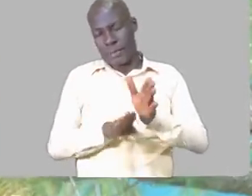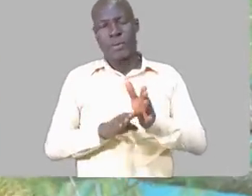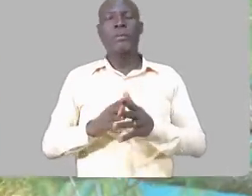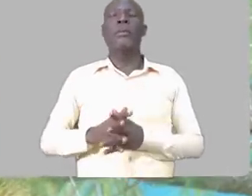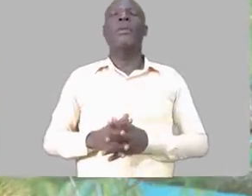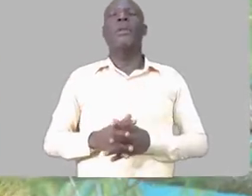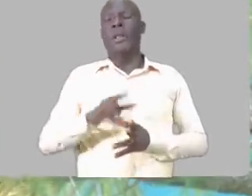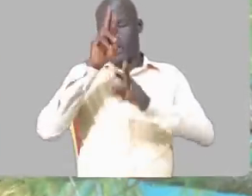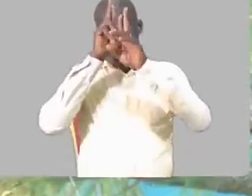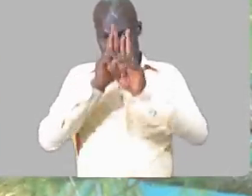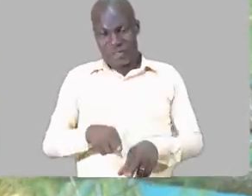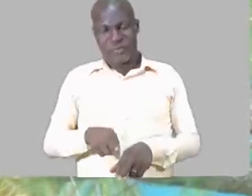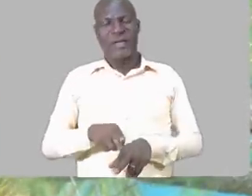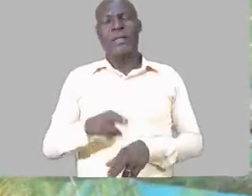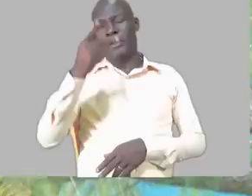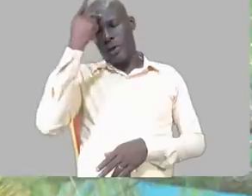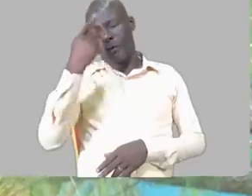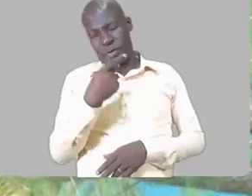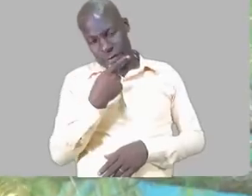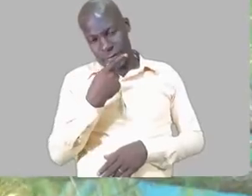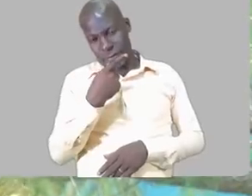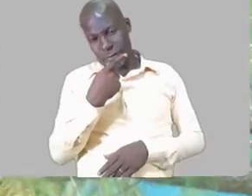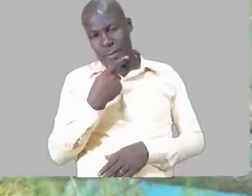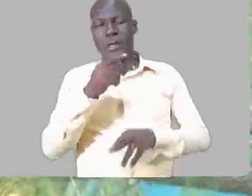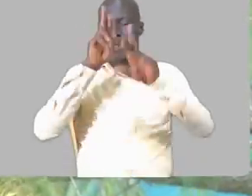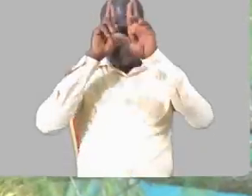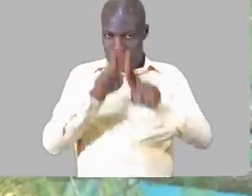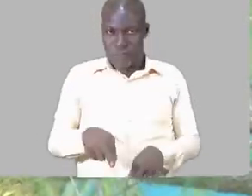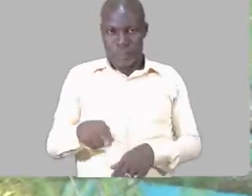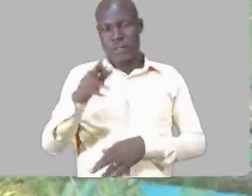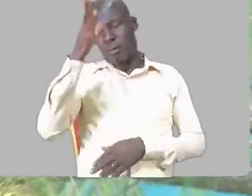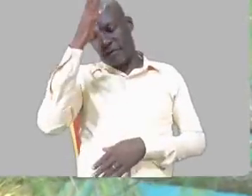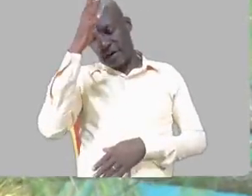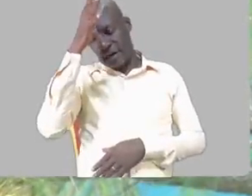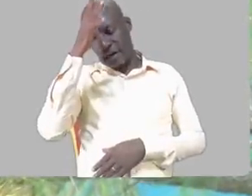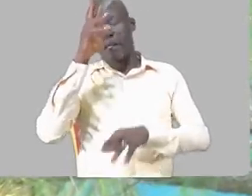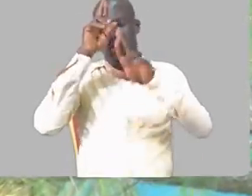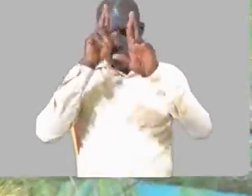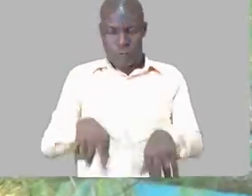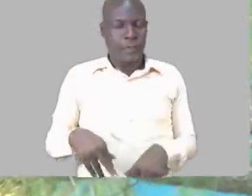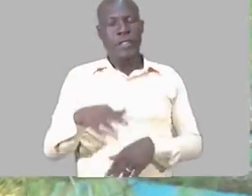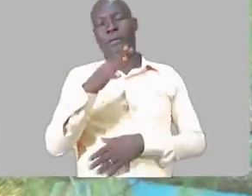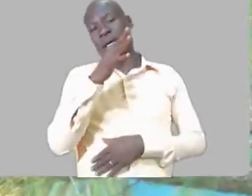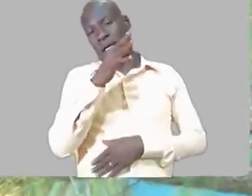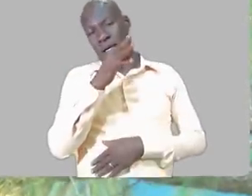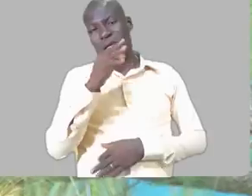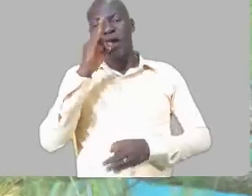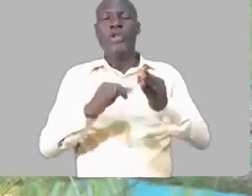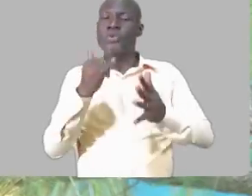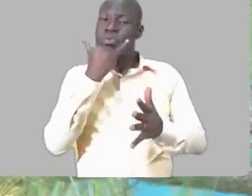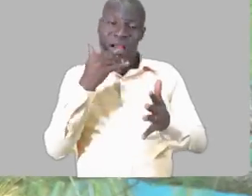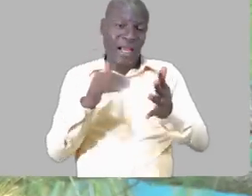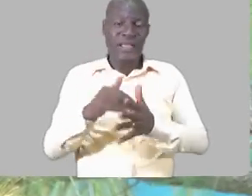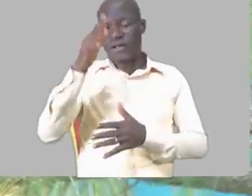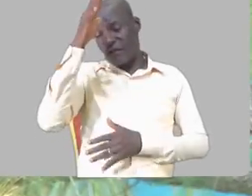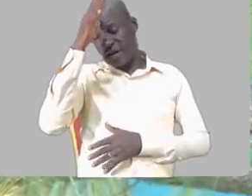Utemi. Boo, mammy, no boo, papa. So I your mammy bonia, copanichow. So I your papa bonia,